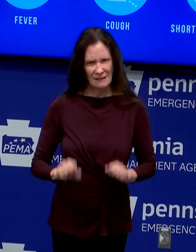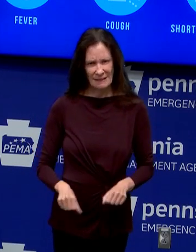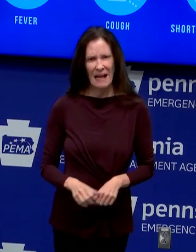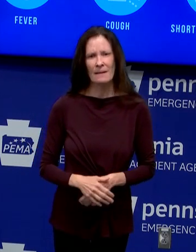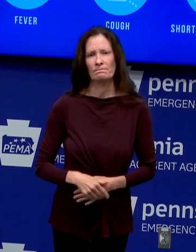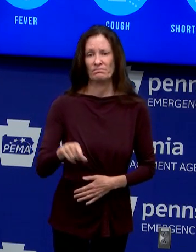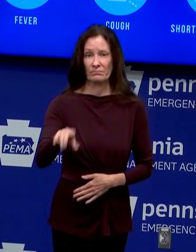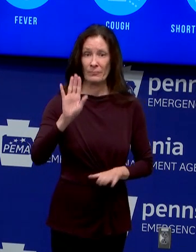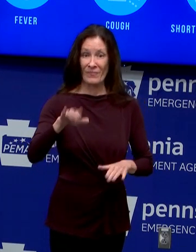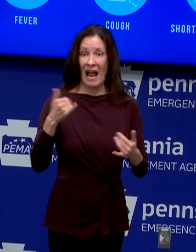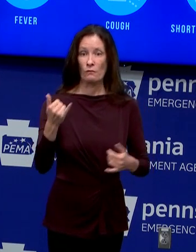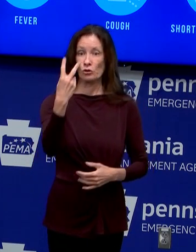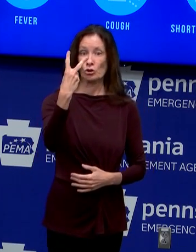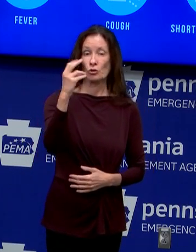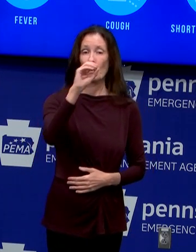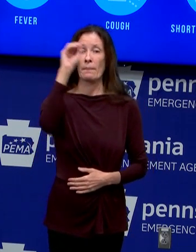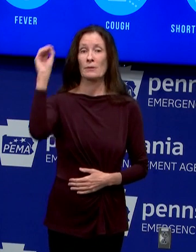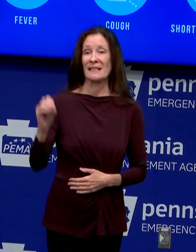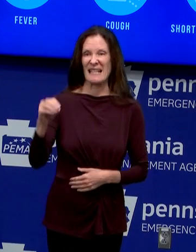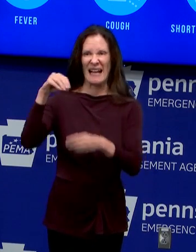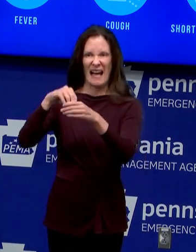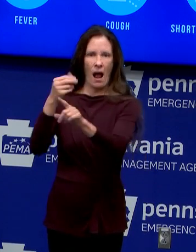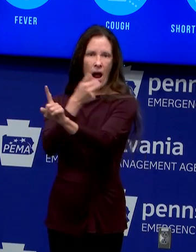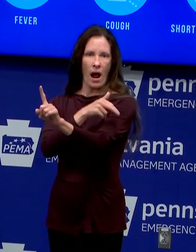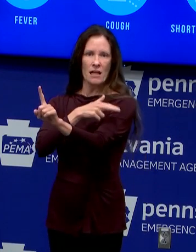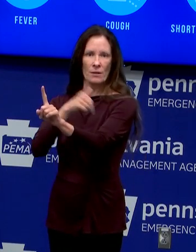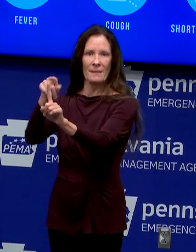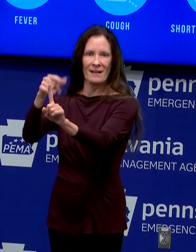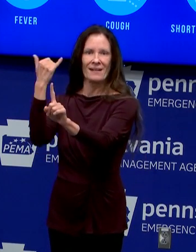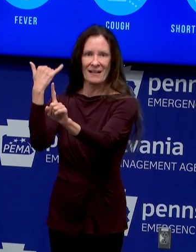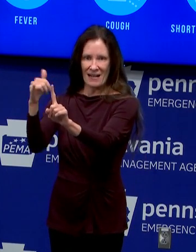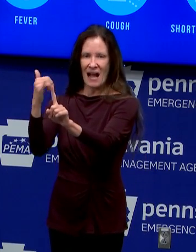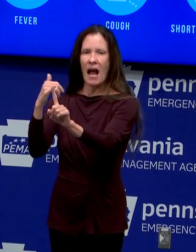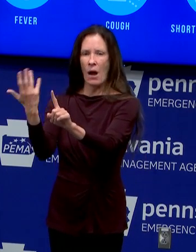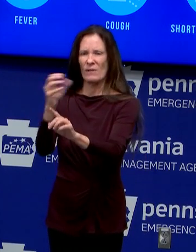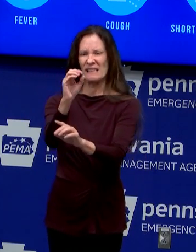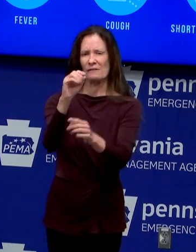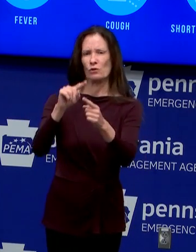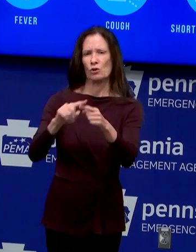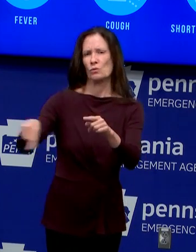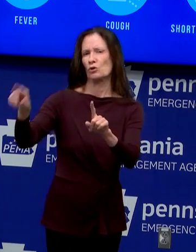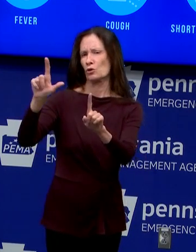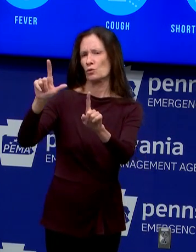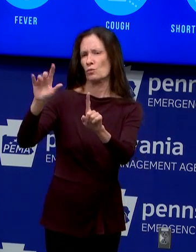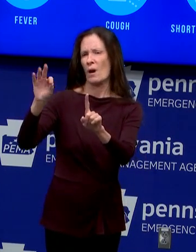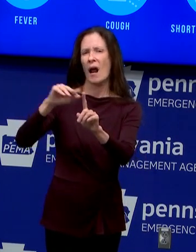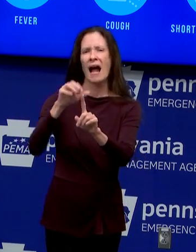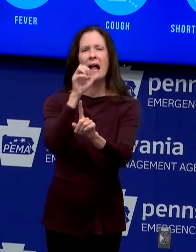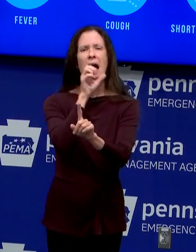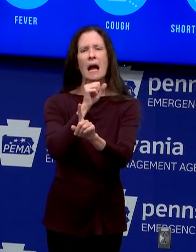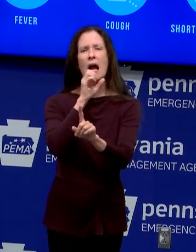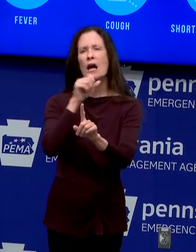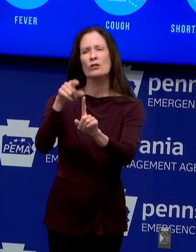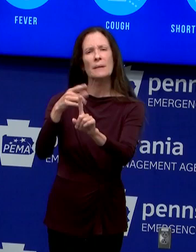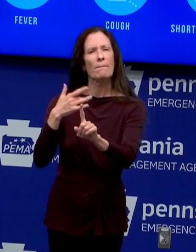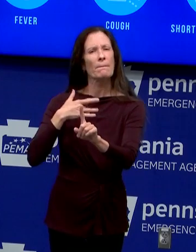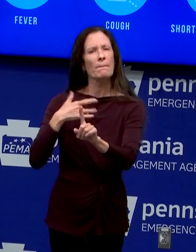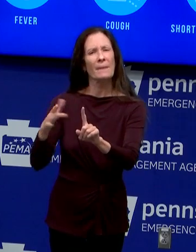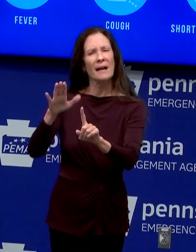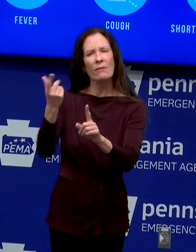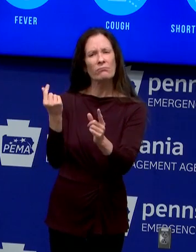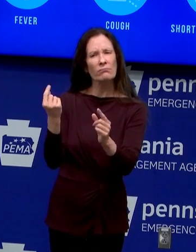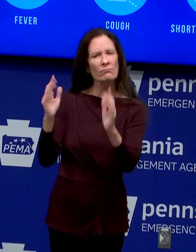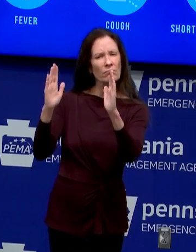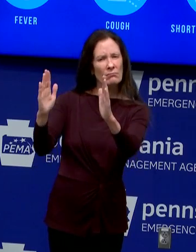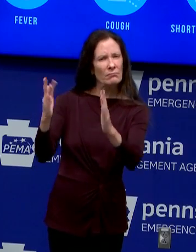of the youngest diagnosed cases and the youngest hospitalized patients? I do not have that granular data at my fingertips. We'll have to